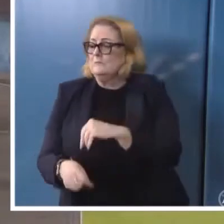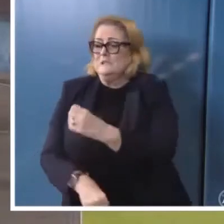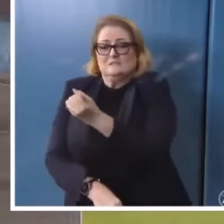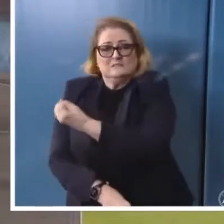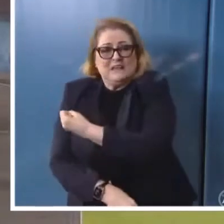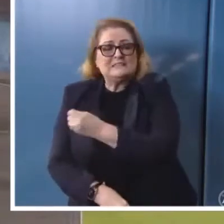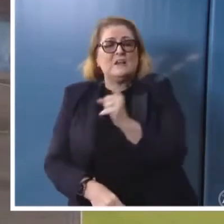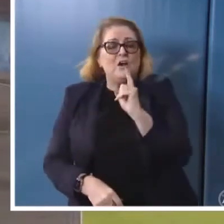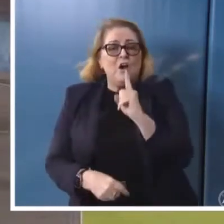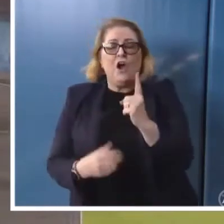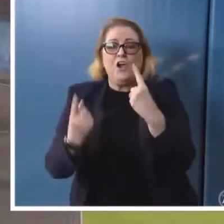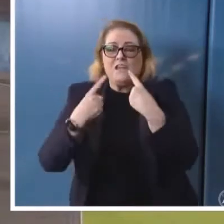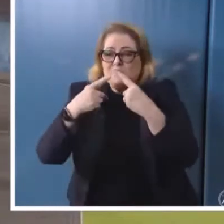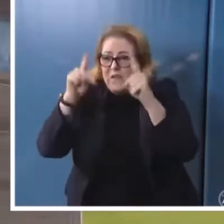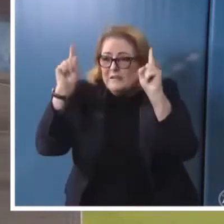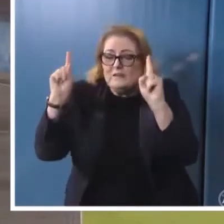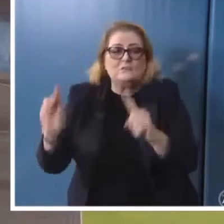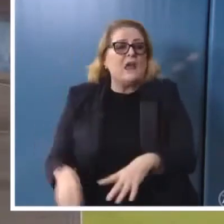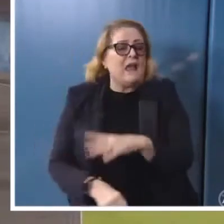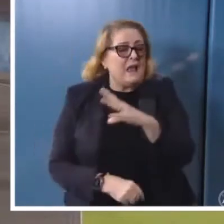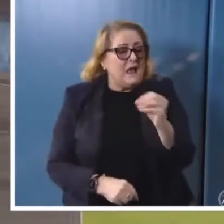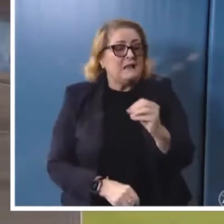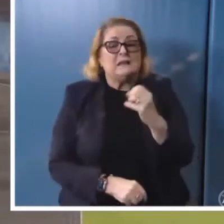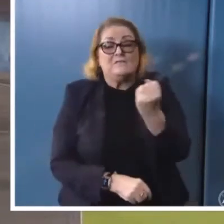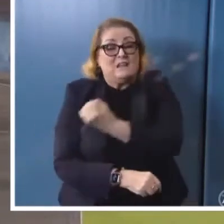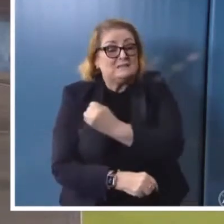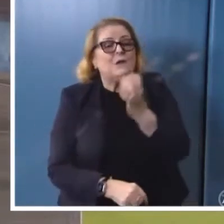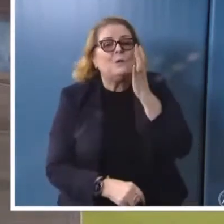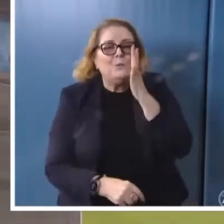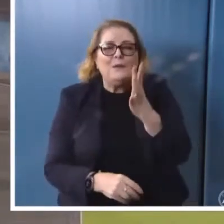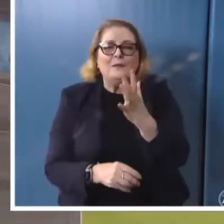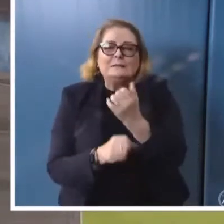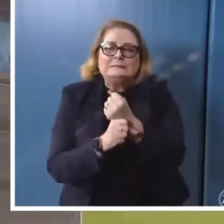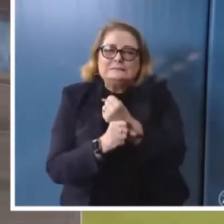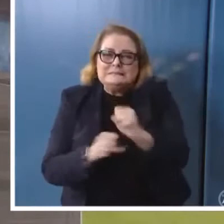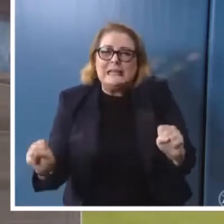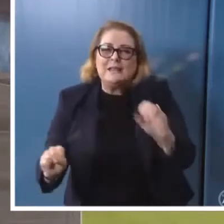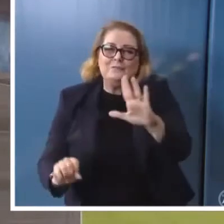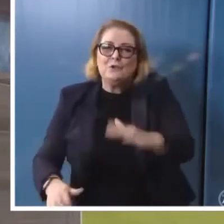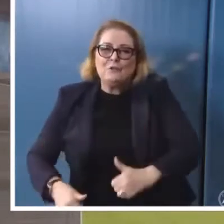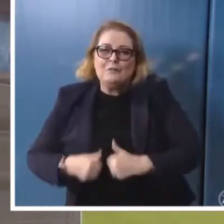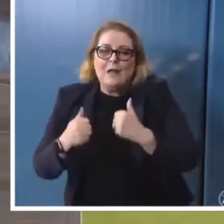will save your life, allowing you to visit your parents again, go to your